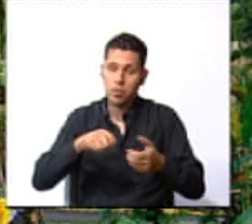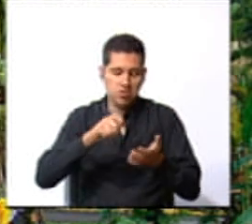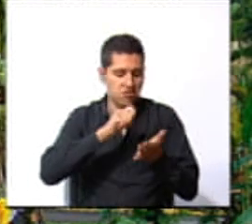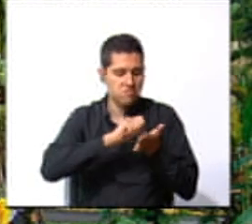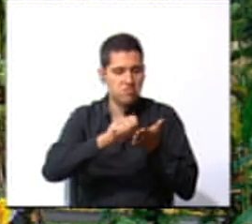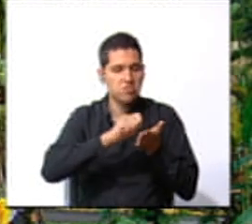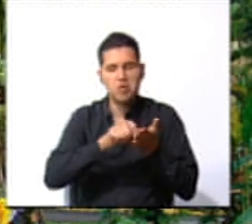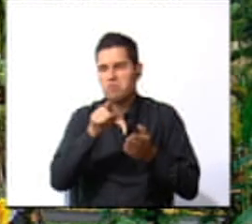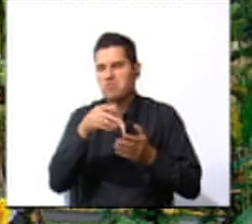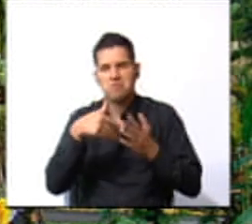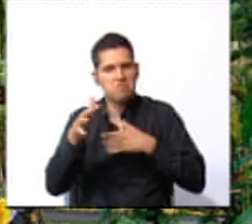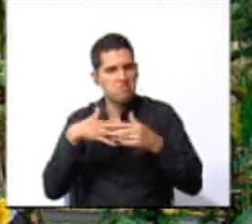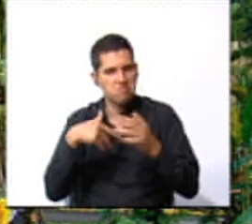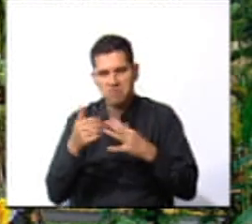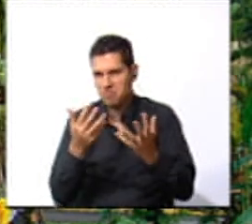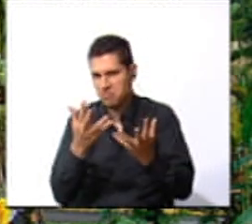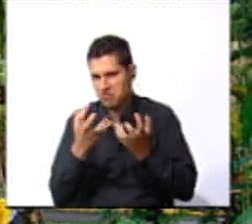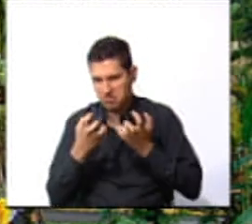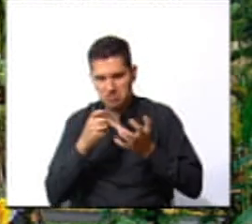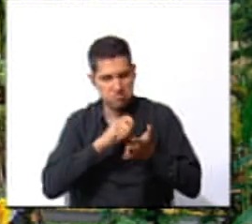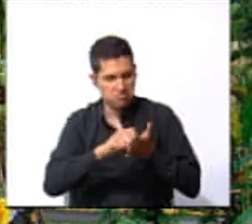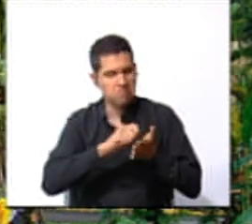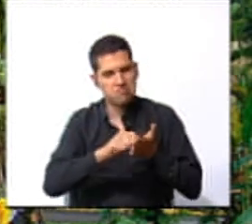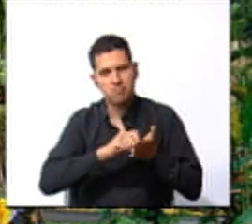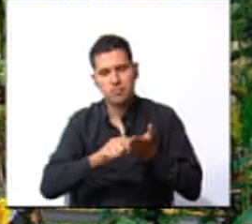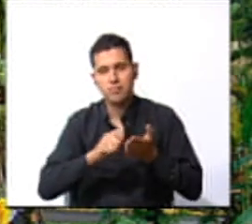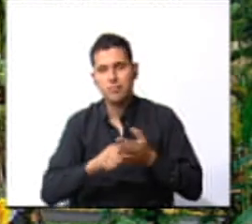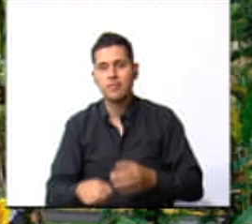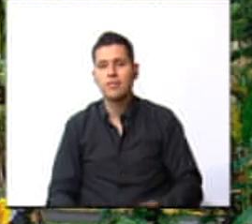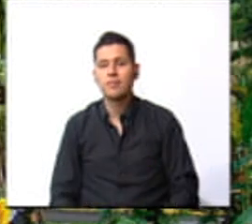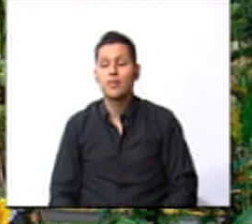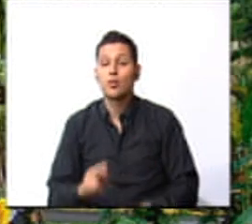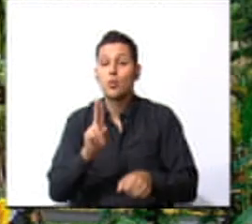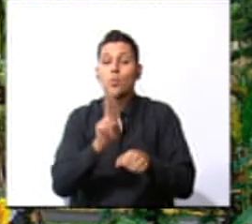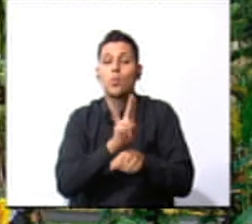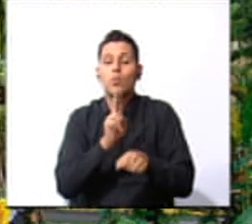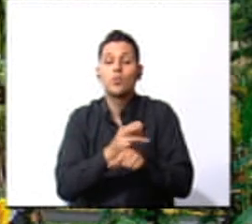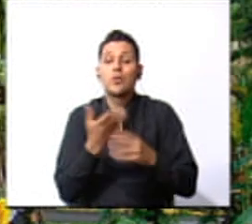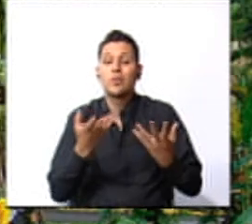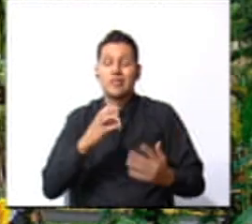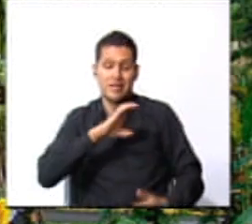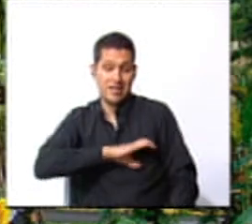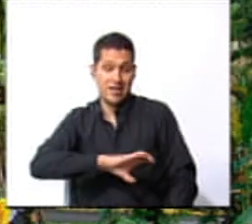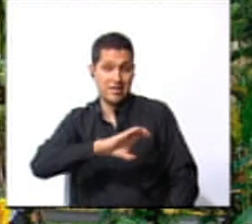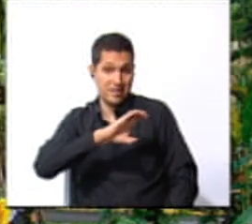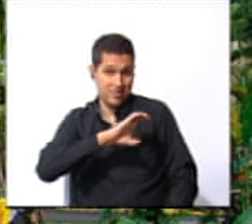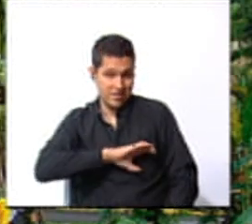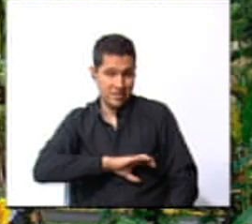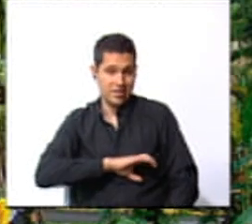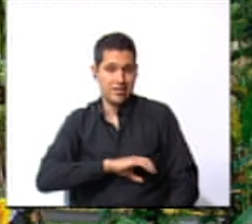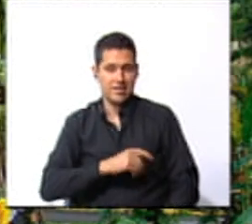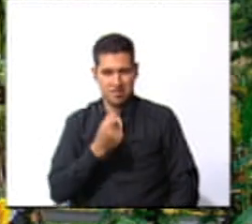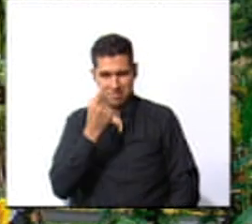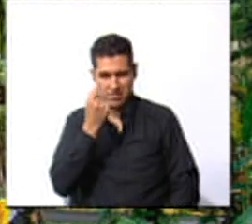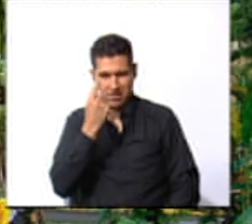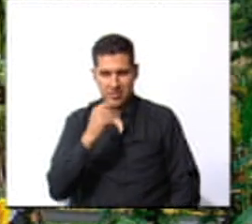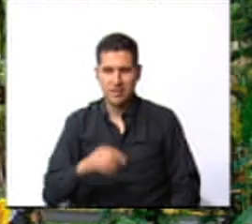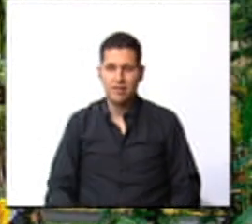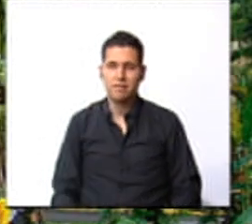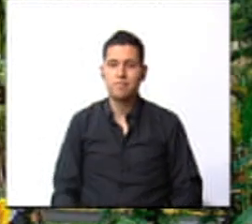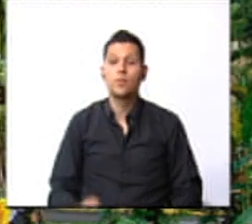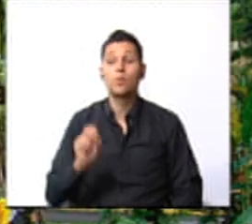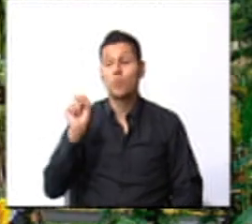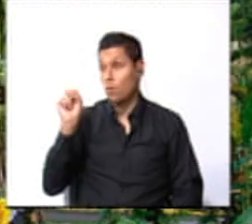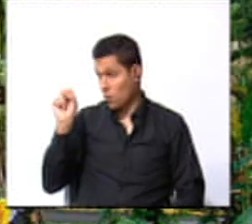want. Lo que quieran escribir. Use the adjectives. Okay? Andrés,